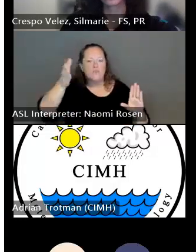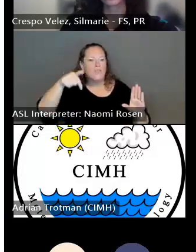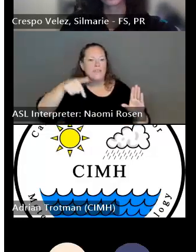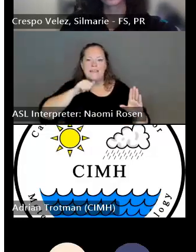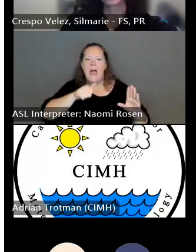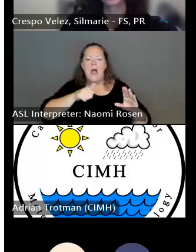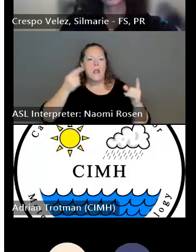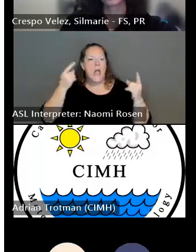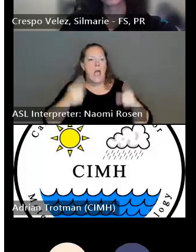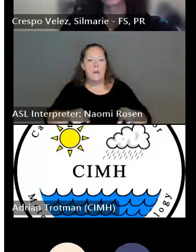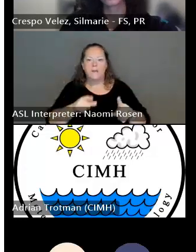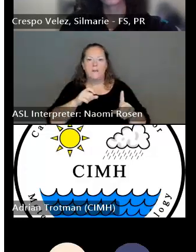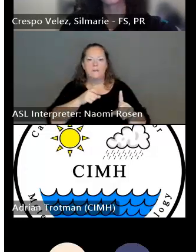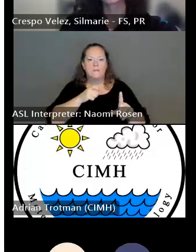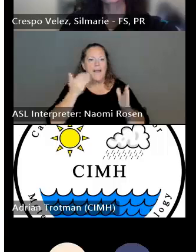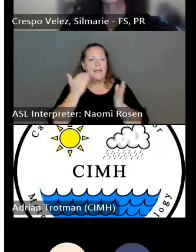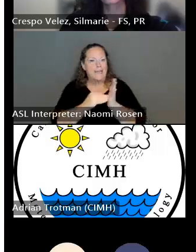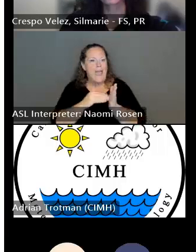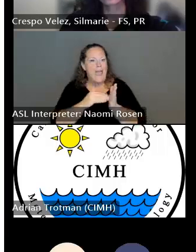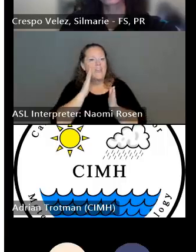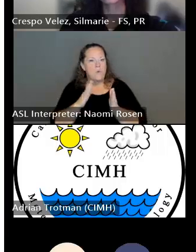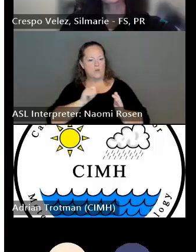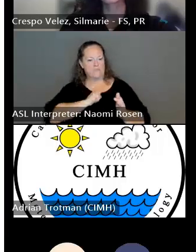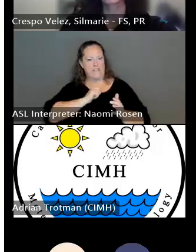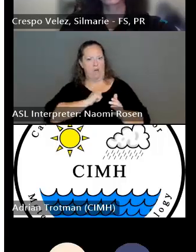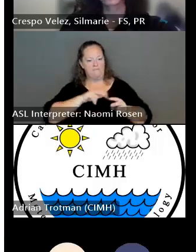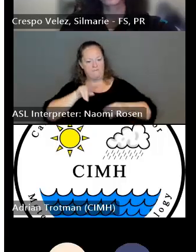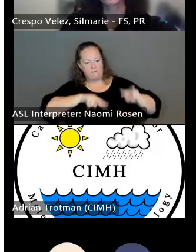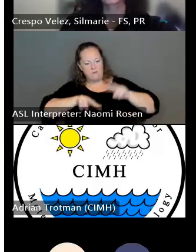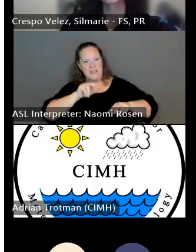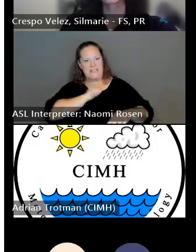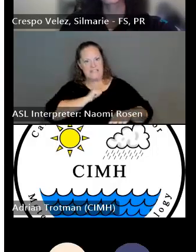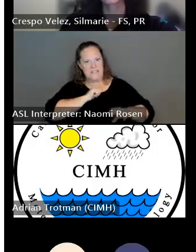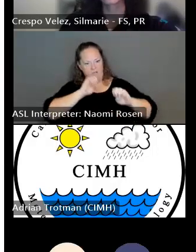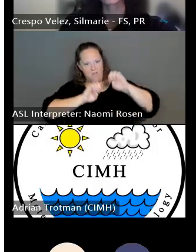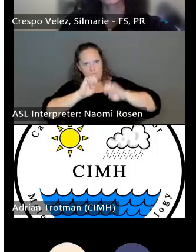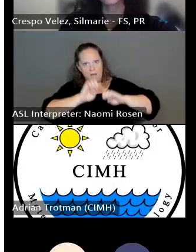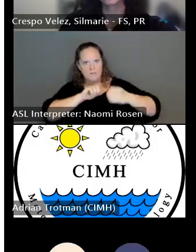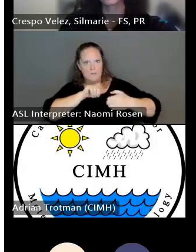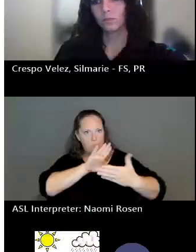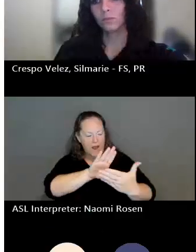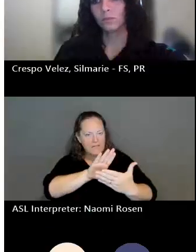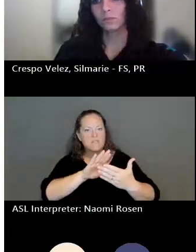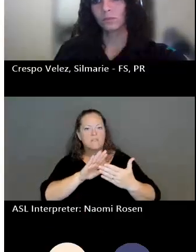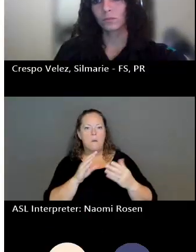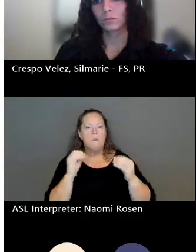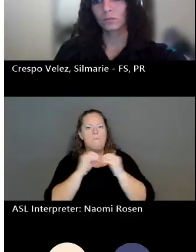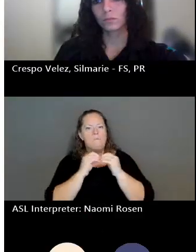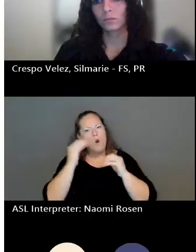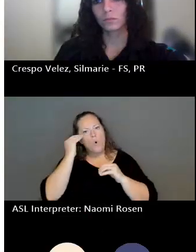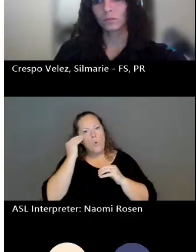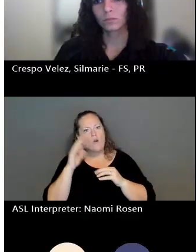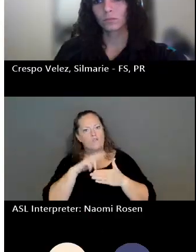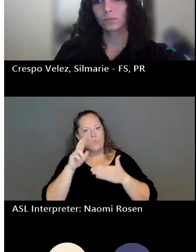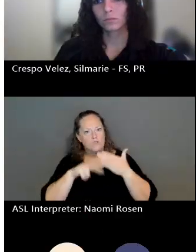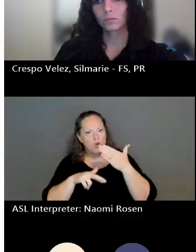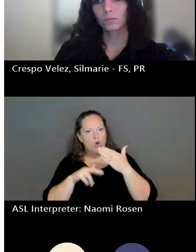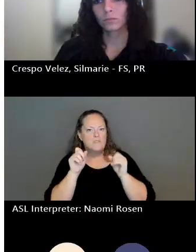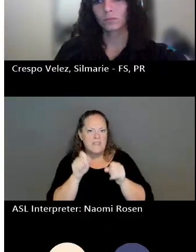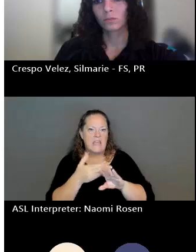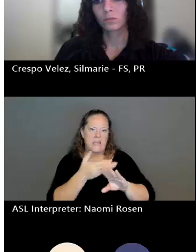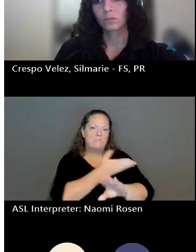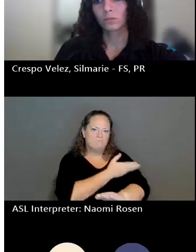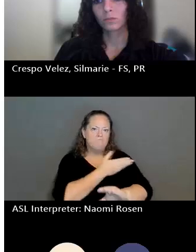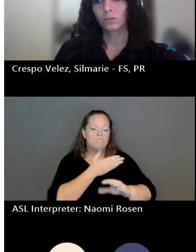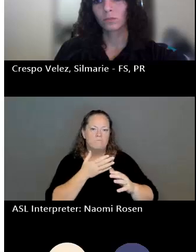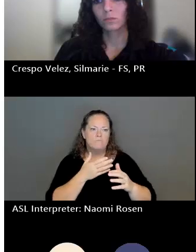to self-evaluate their practices or self-monitor the practices and be aware of their results so they can keep